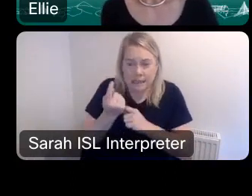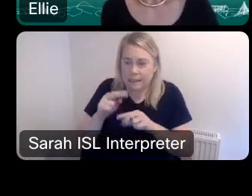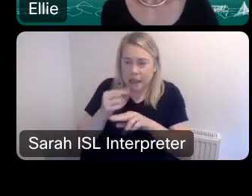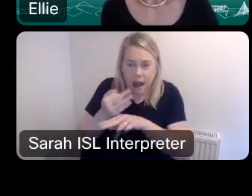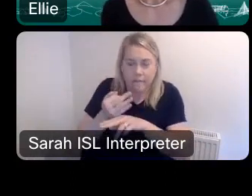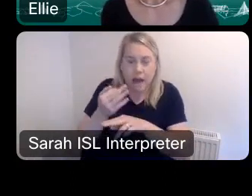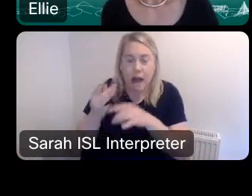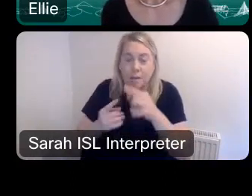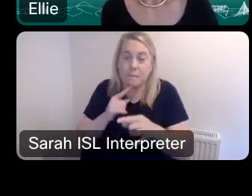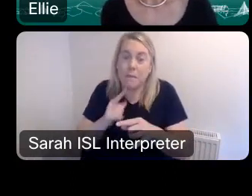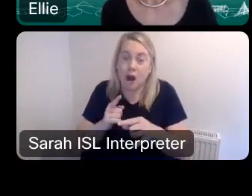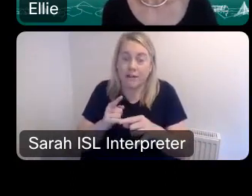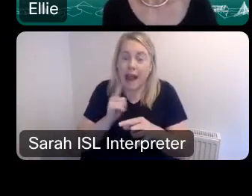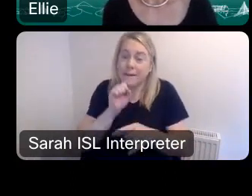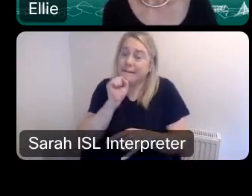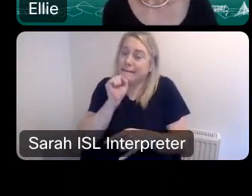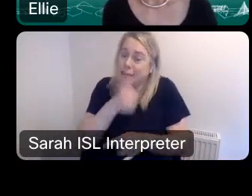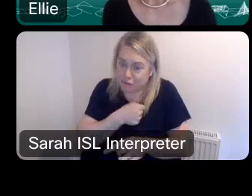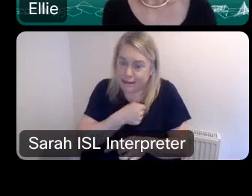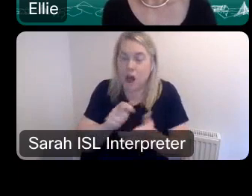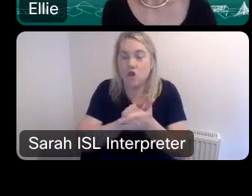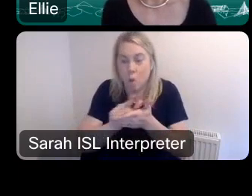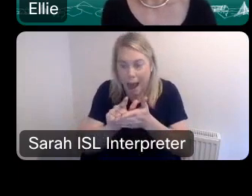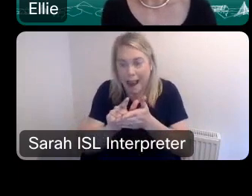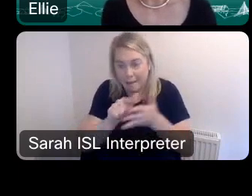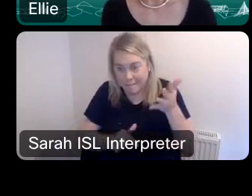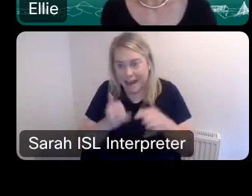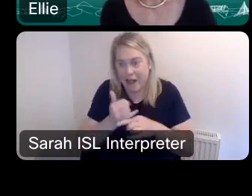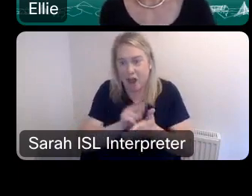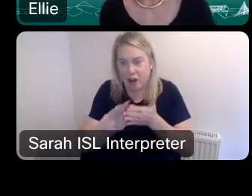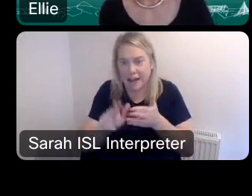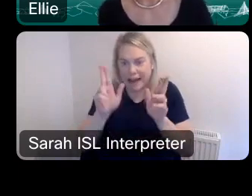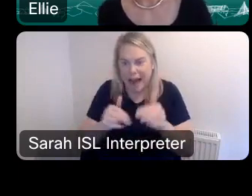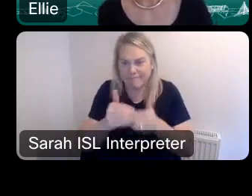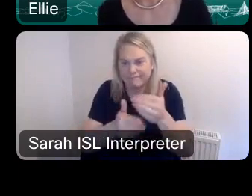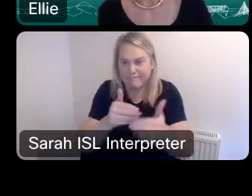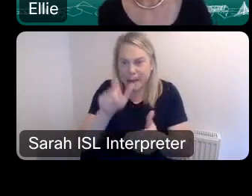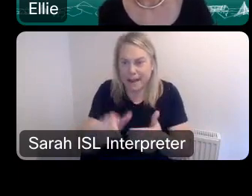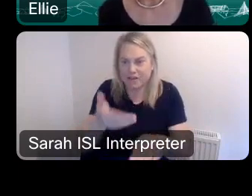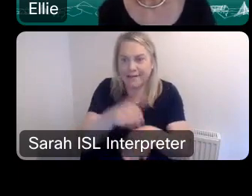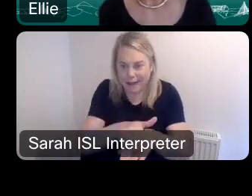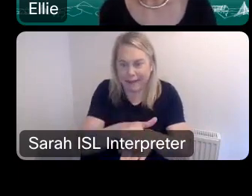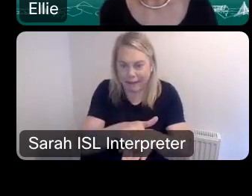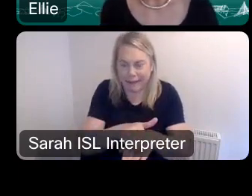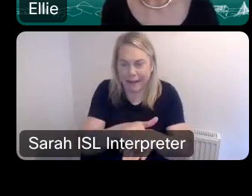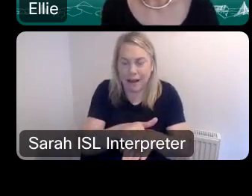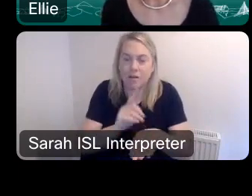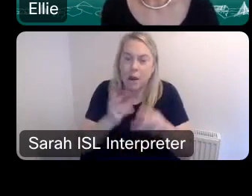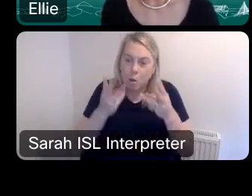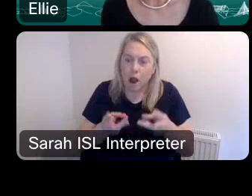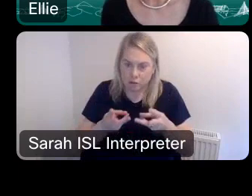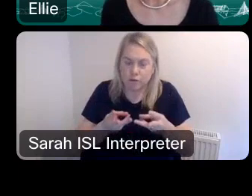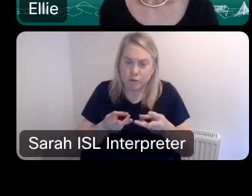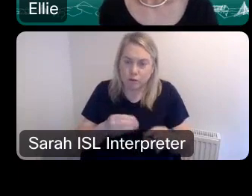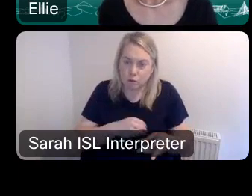very serious in nature, with 12 of the 13 resulting in patient death. So we do want to set out at this beginning